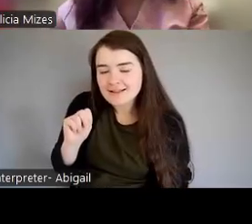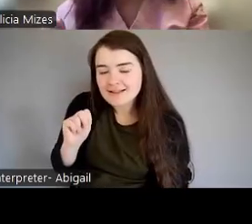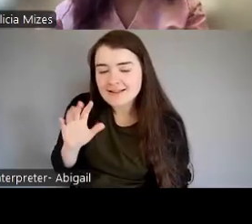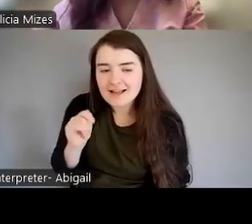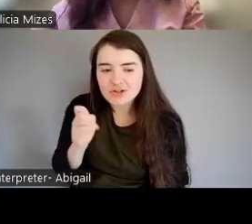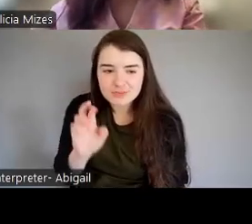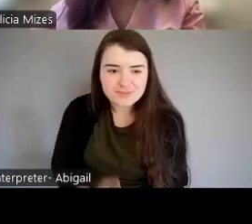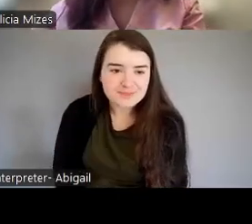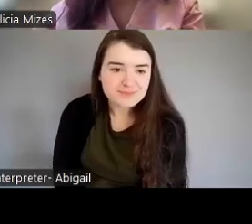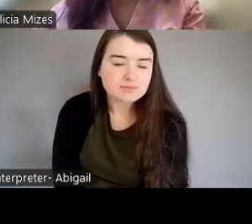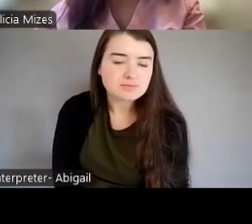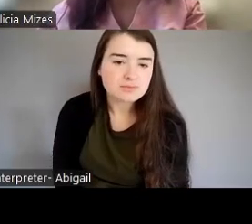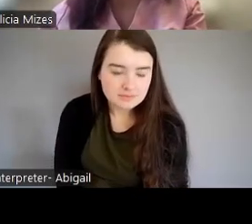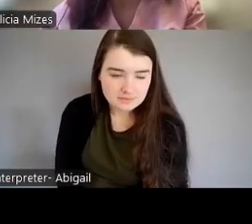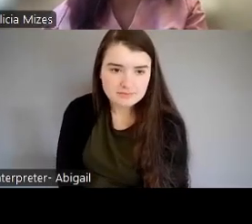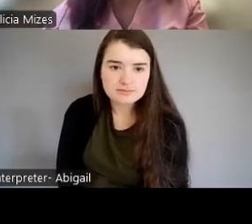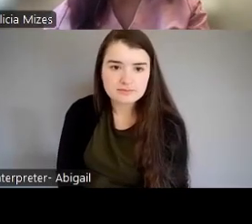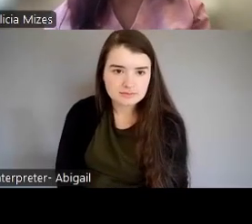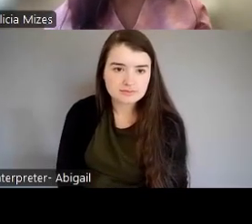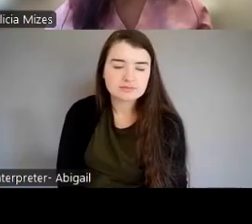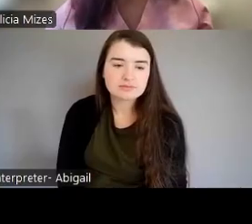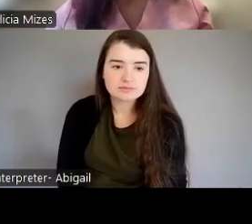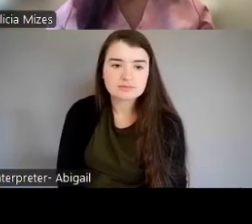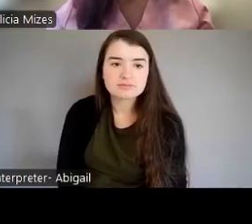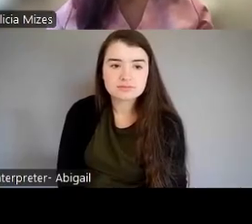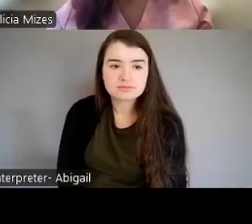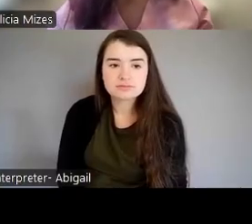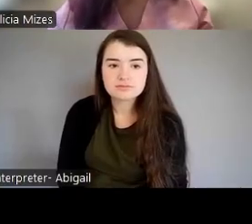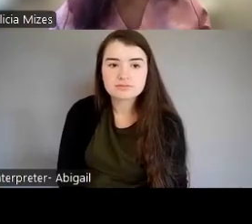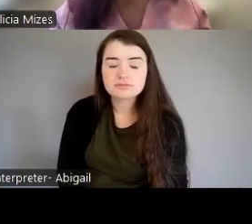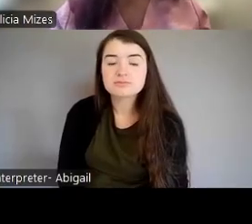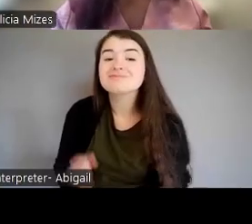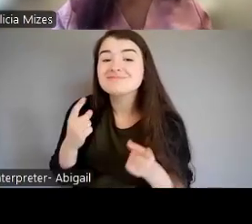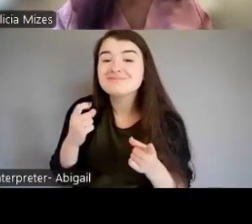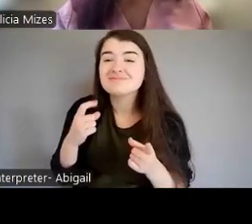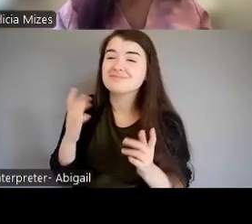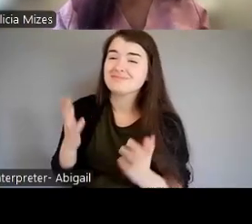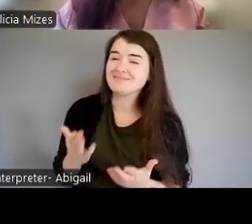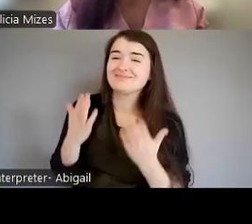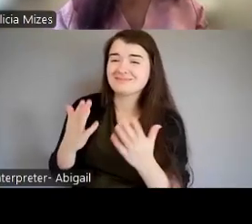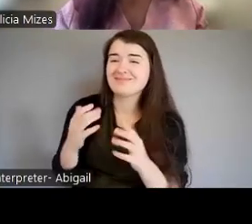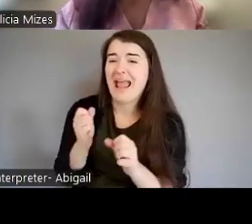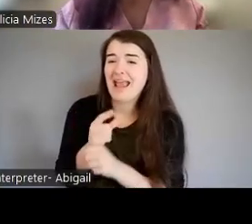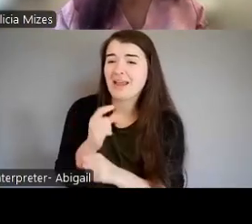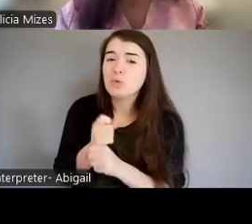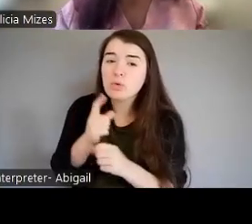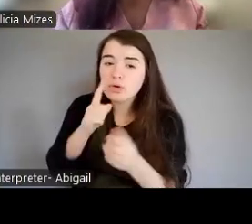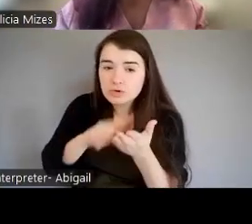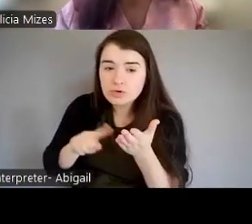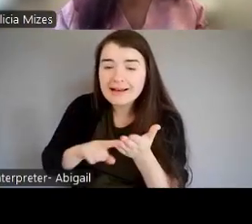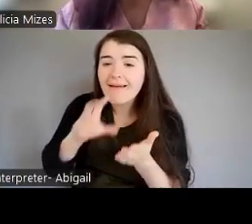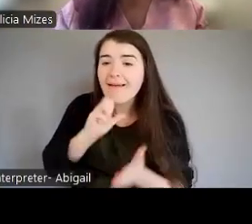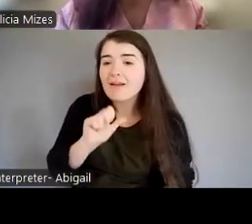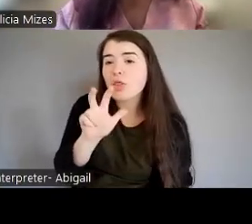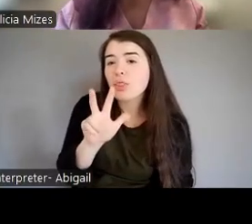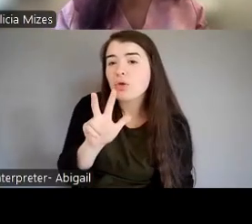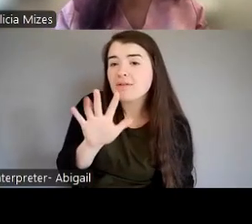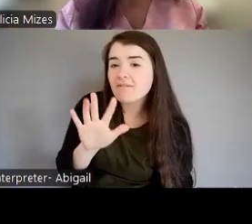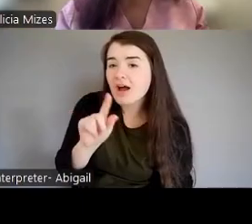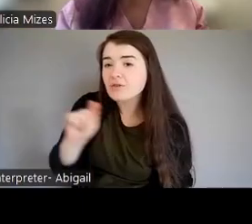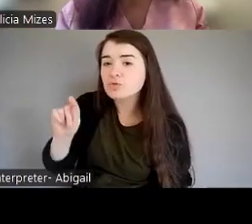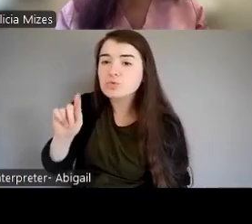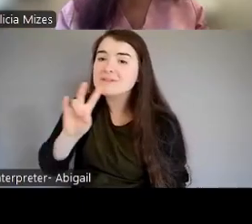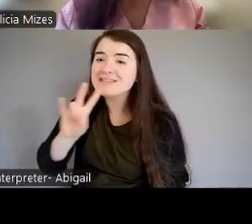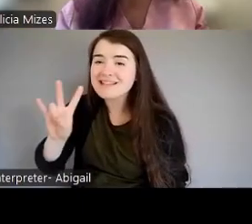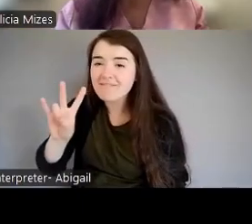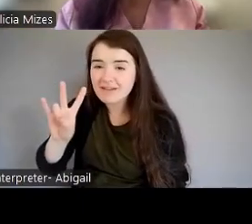Okay, so now to talk about skin cancer screening. So annual screenings are recommended for adults who are age 35 to 75 with at least